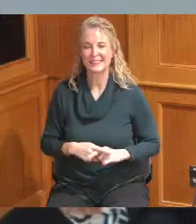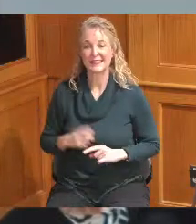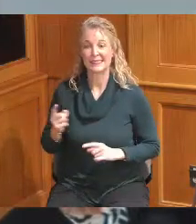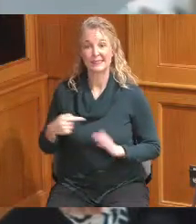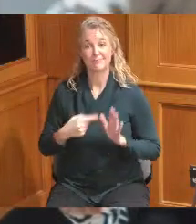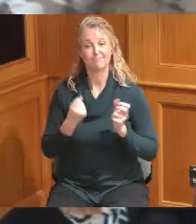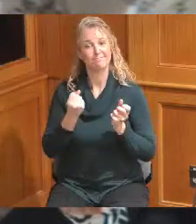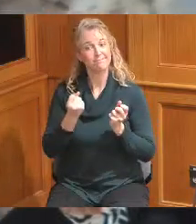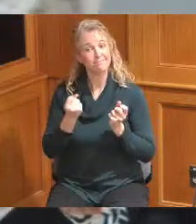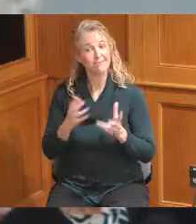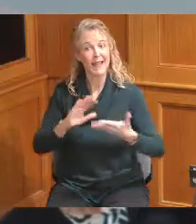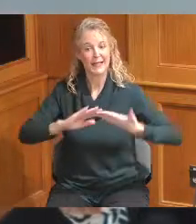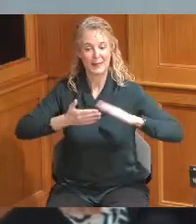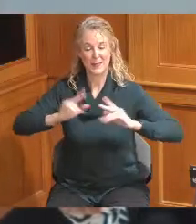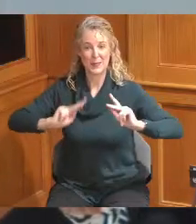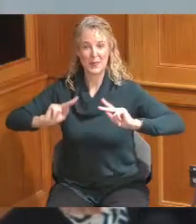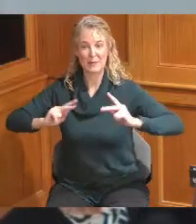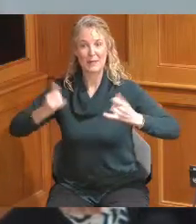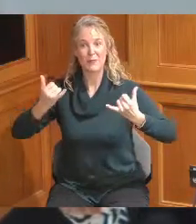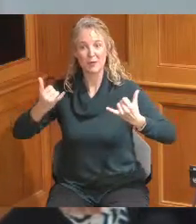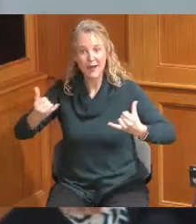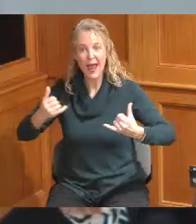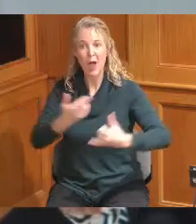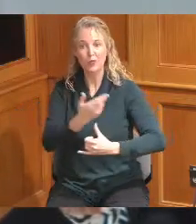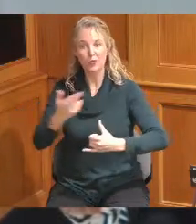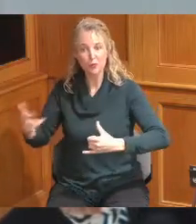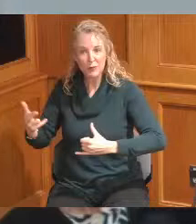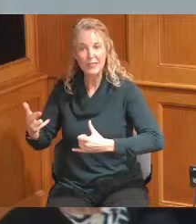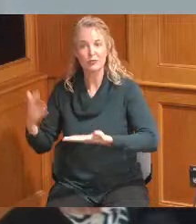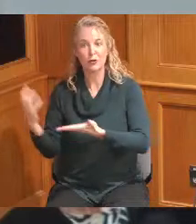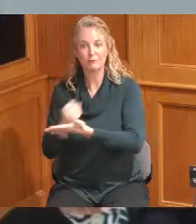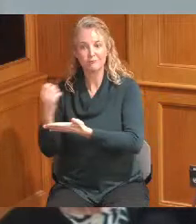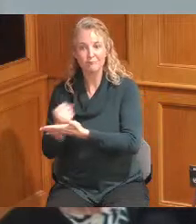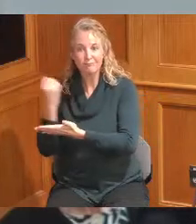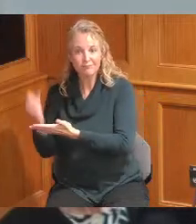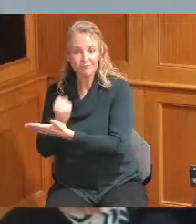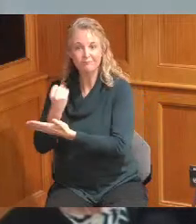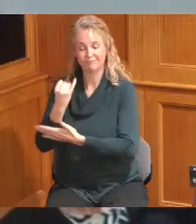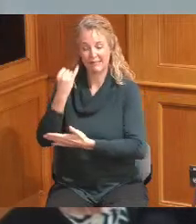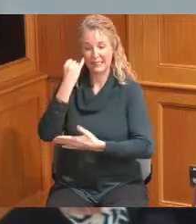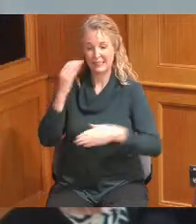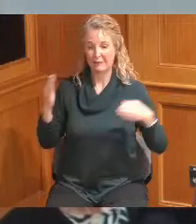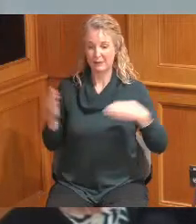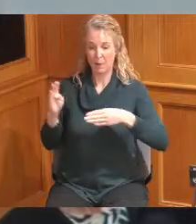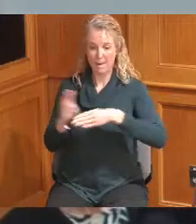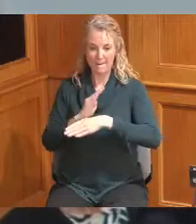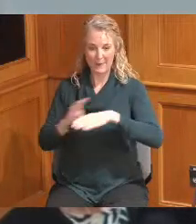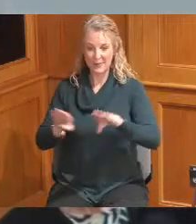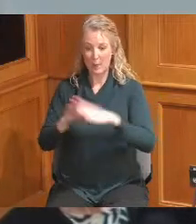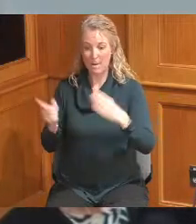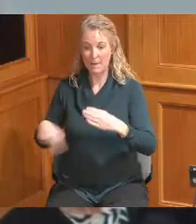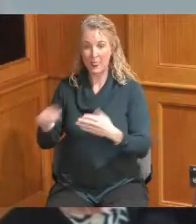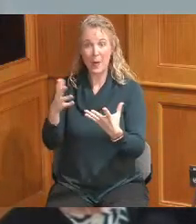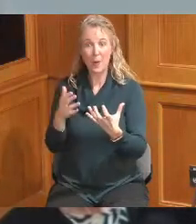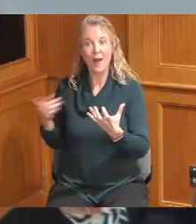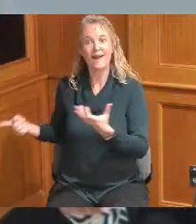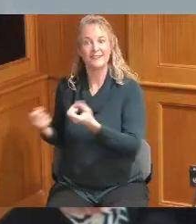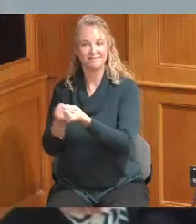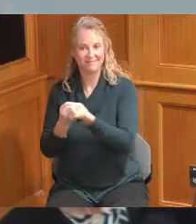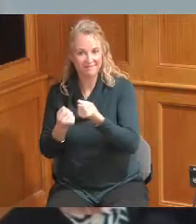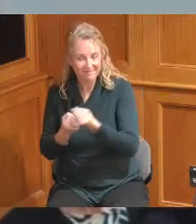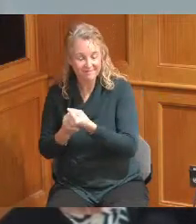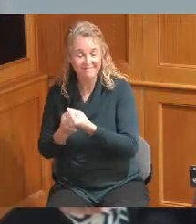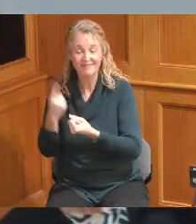provides many community members with resources and an avenue for starting and sustaining small local businesses. And whereas Mr.